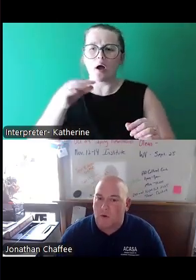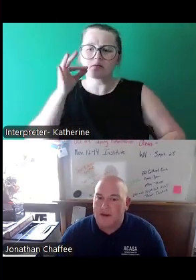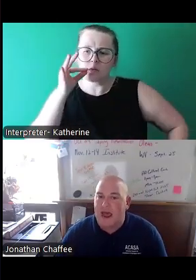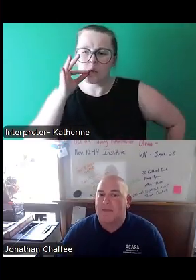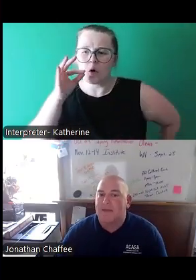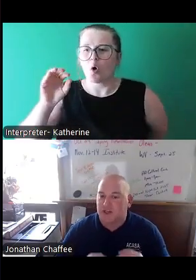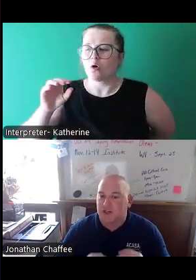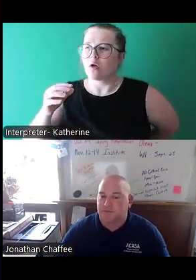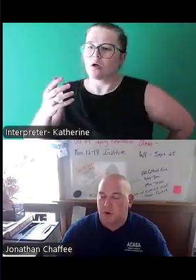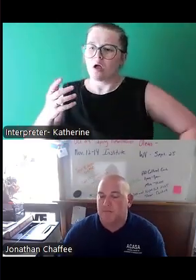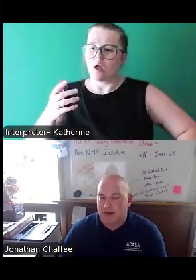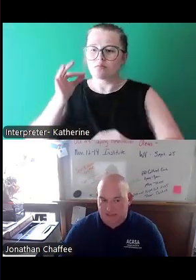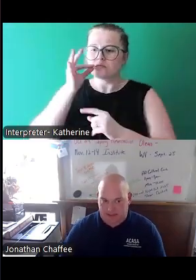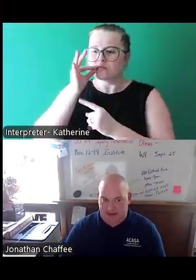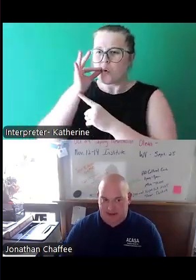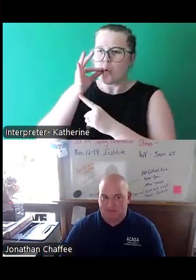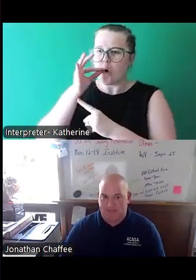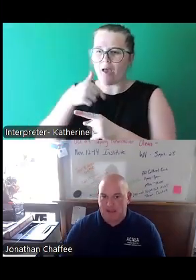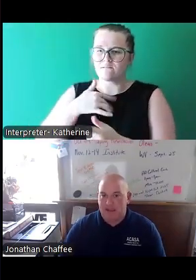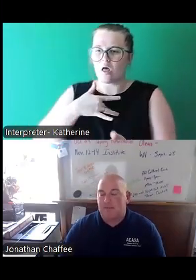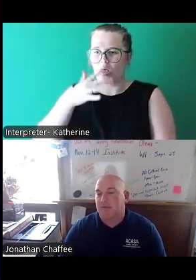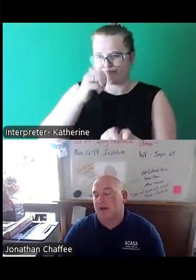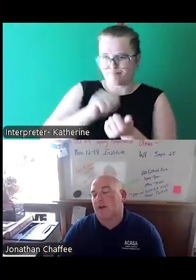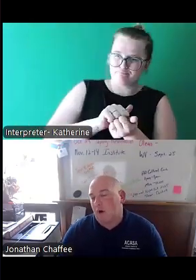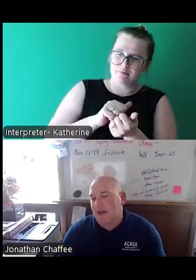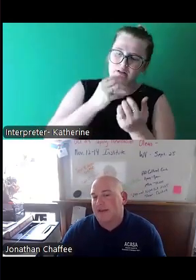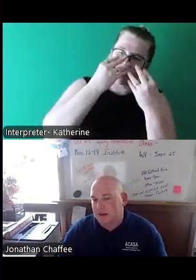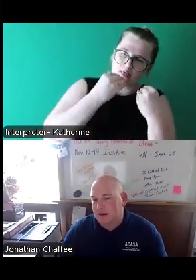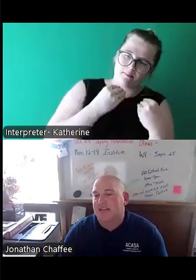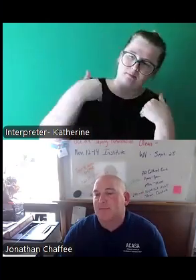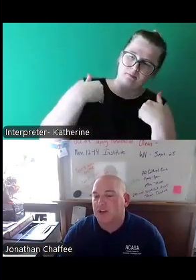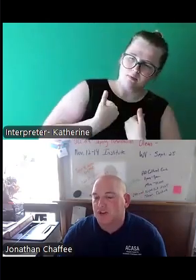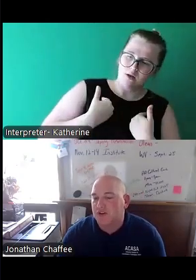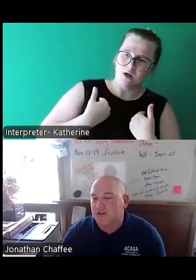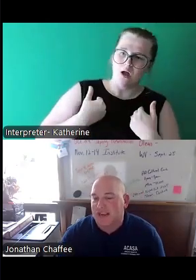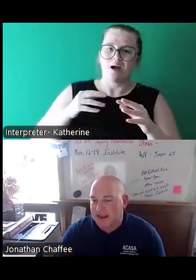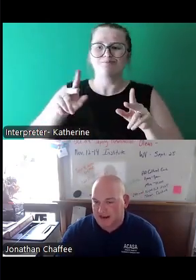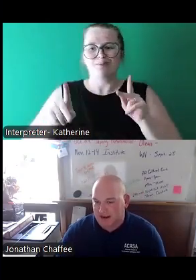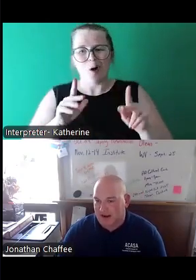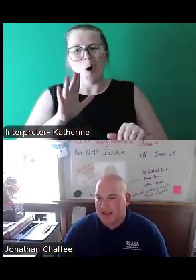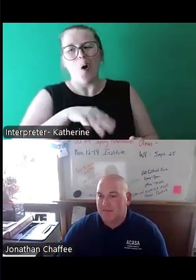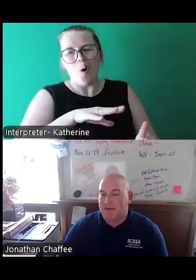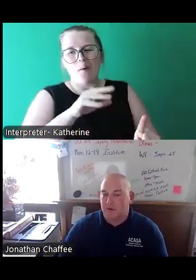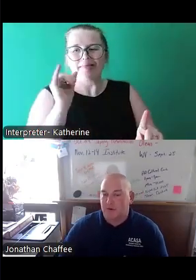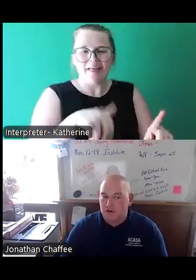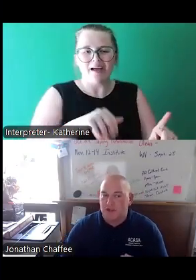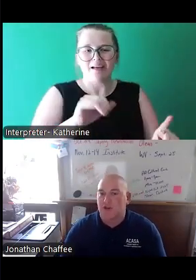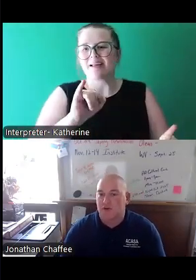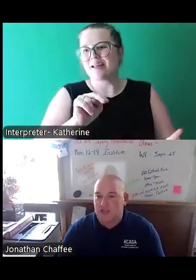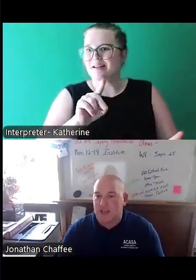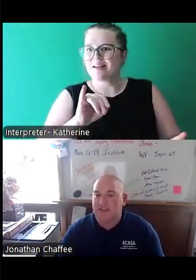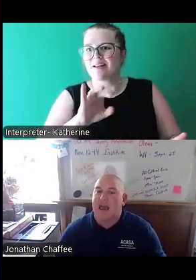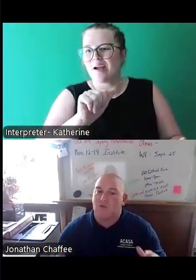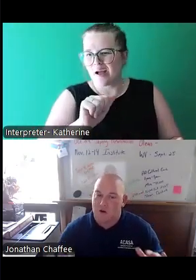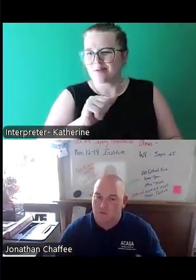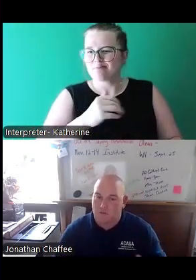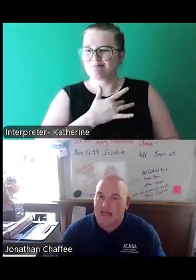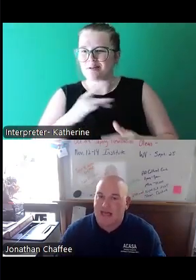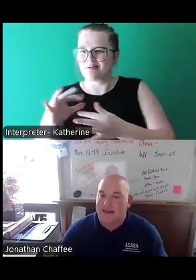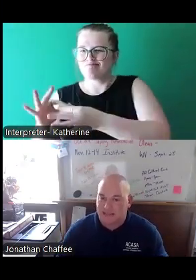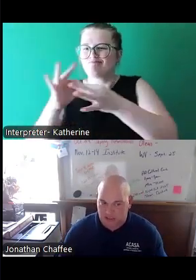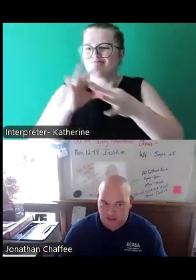joint one time and it just put me to sleep. People's like, well, that's because you're using indica. People usually associate that where